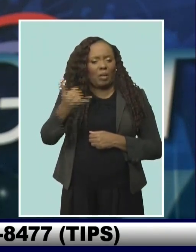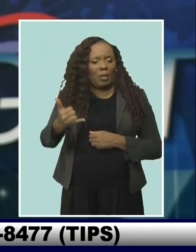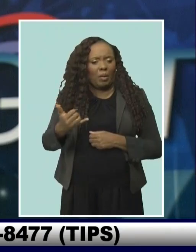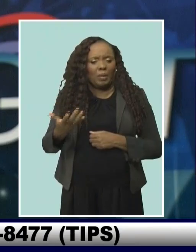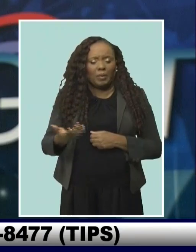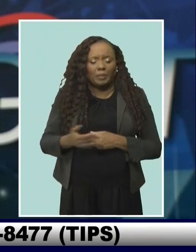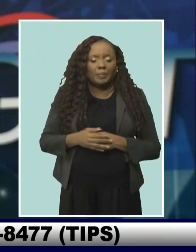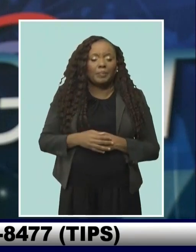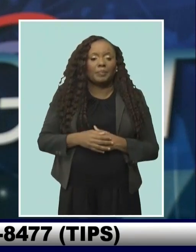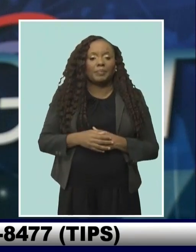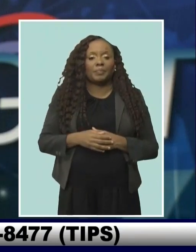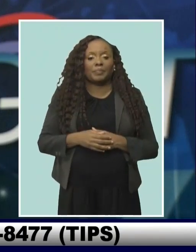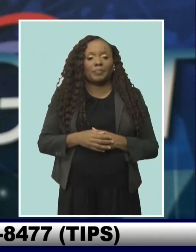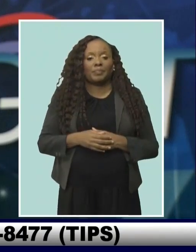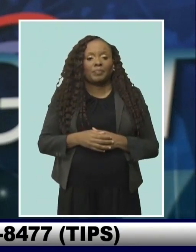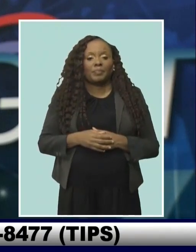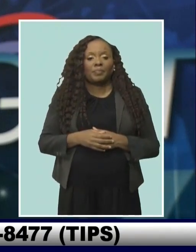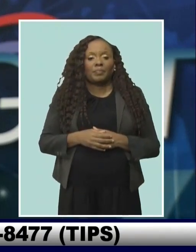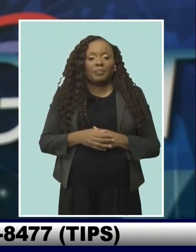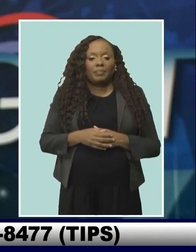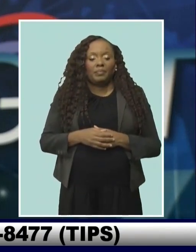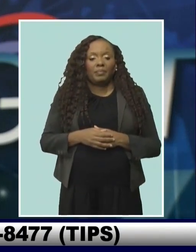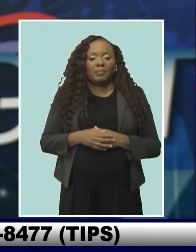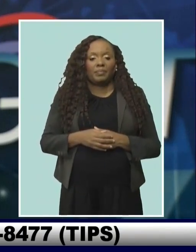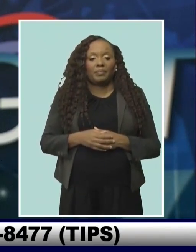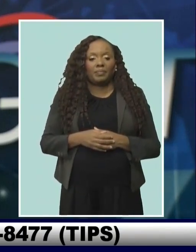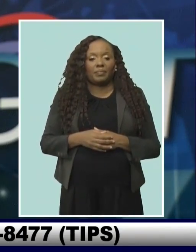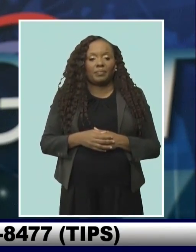1-800-8477, or call the nearest police station.